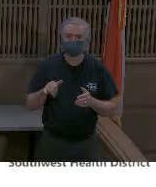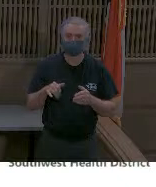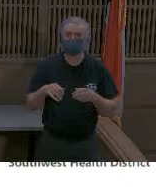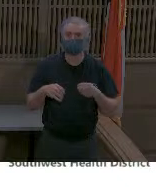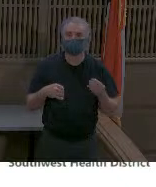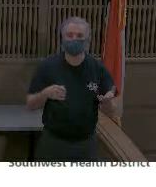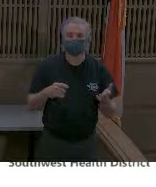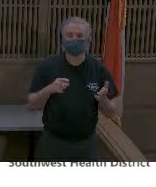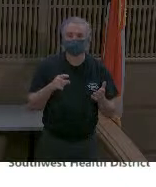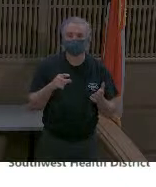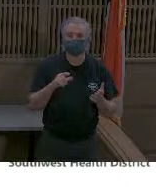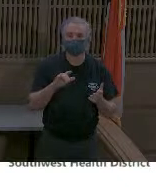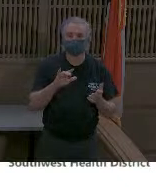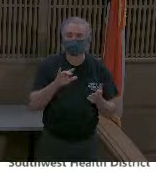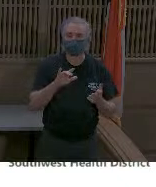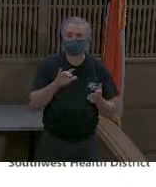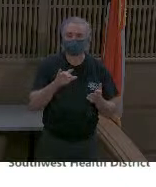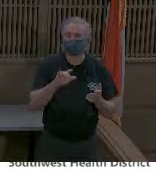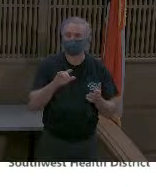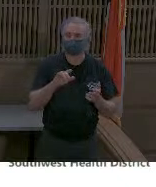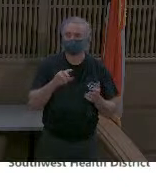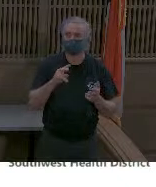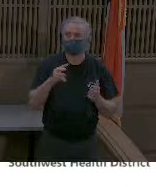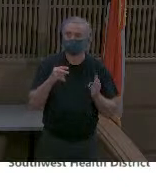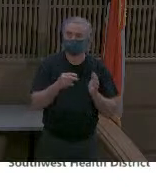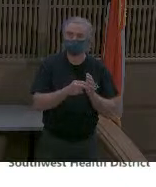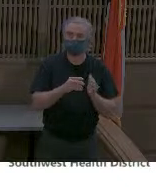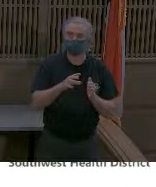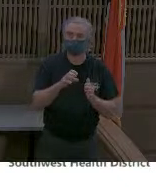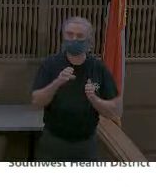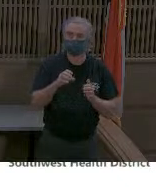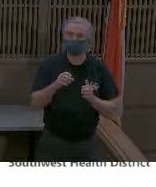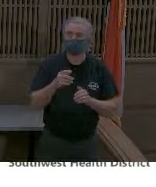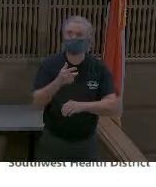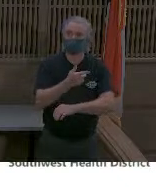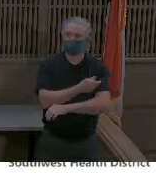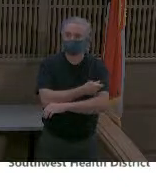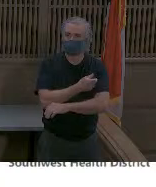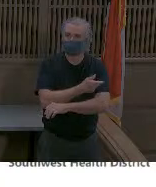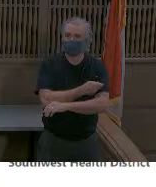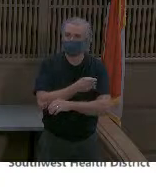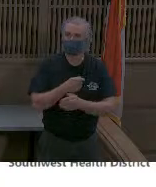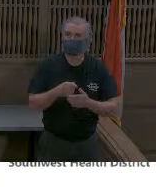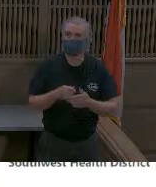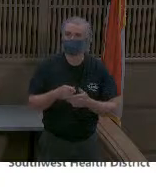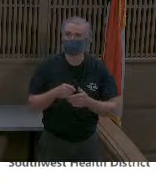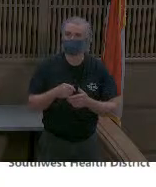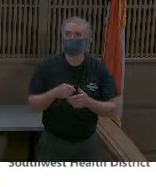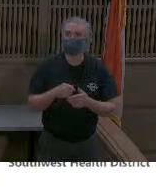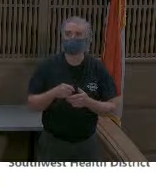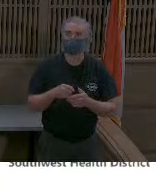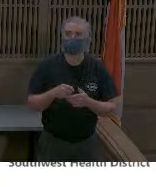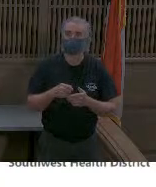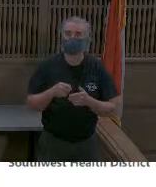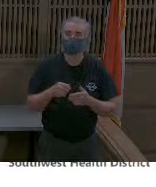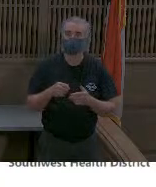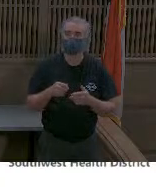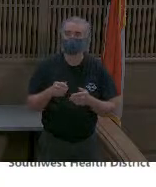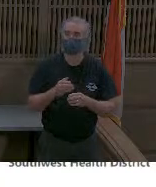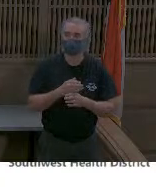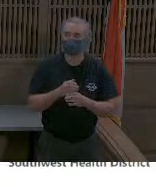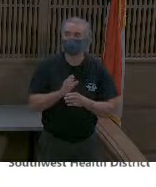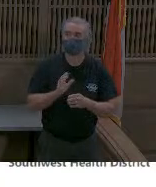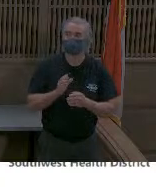over 2,500 doses of vaccines. We are sharing some of